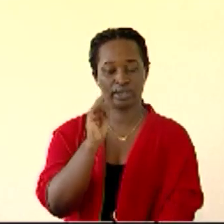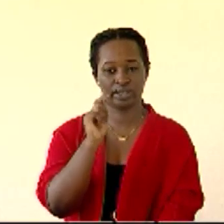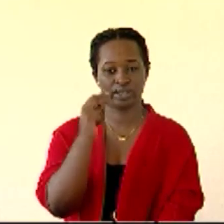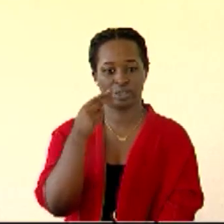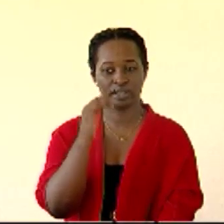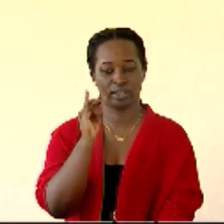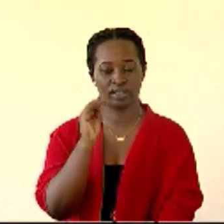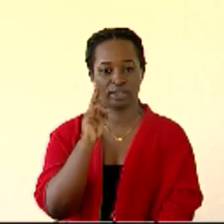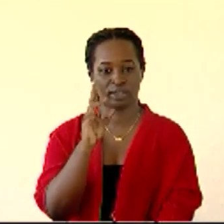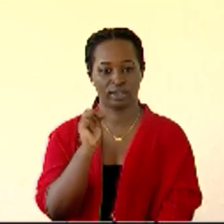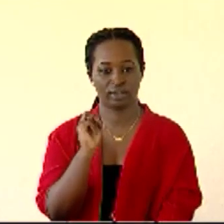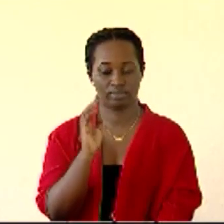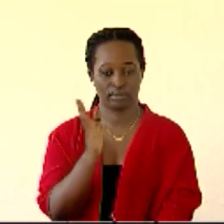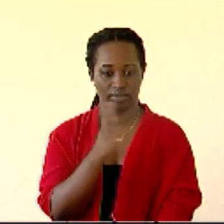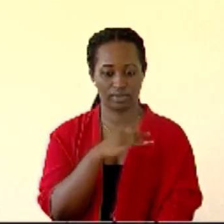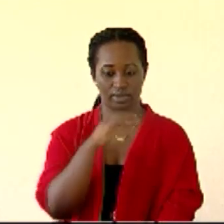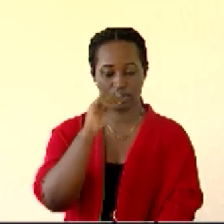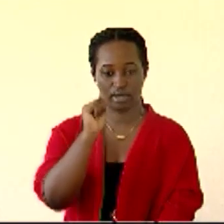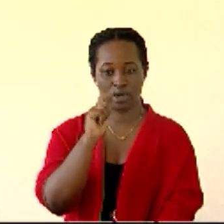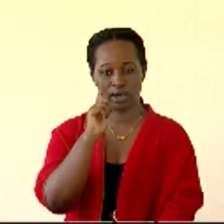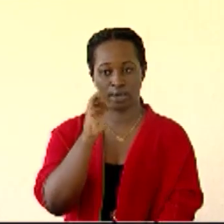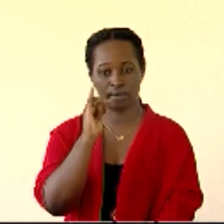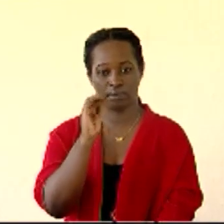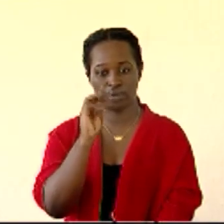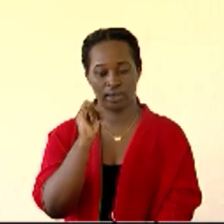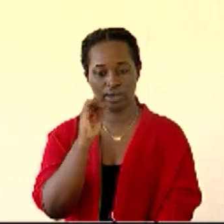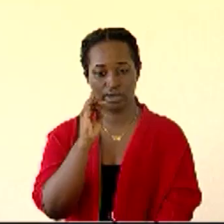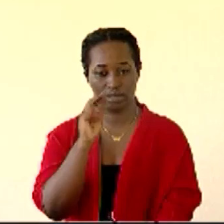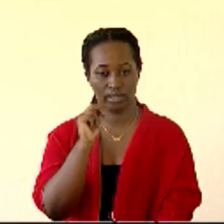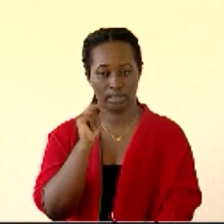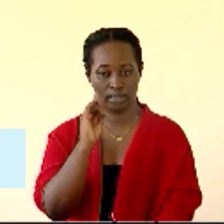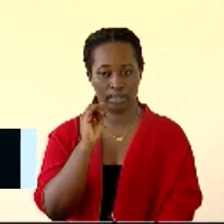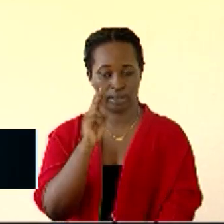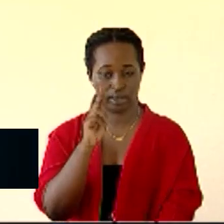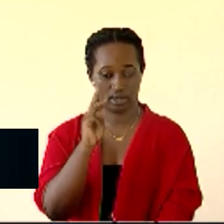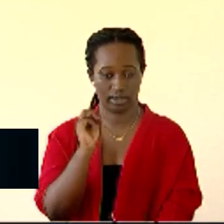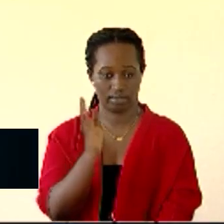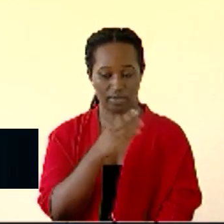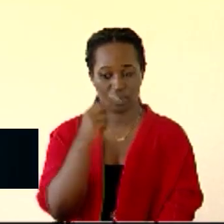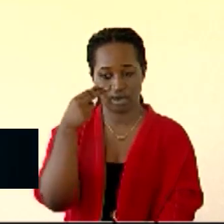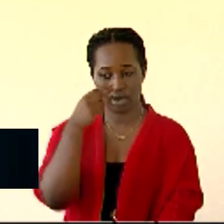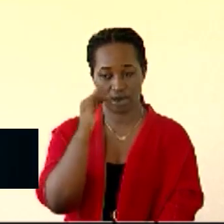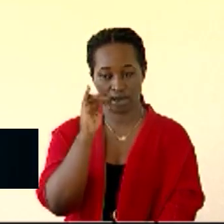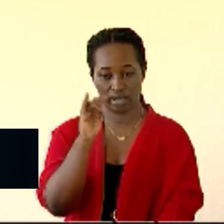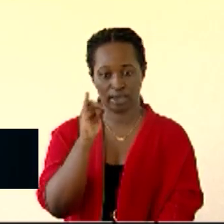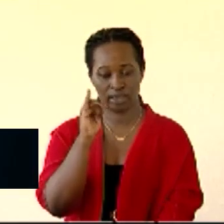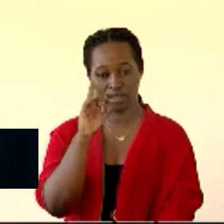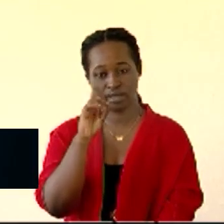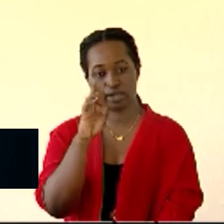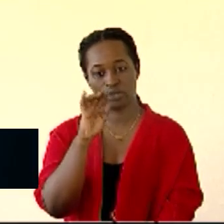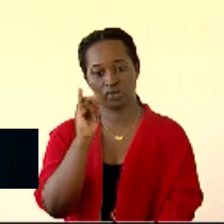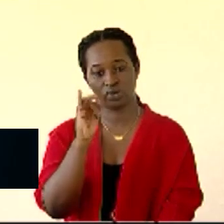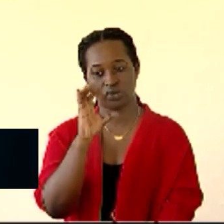hydride, this one reacts in presence of ether. 2 alcohols B and